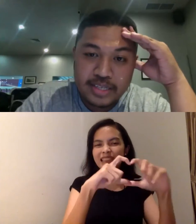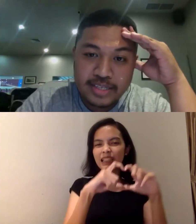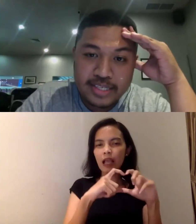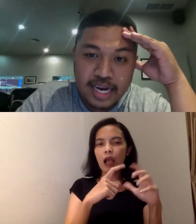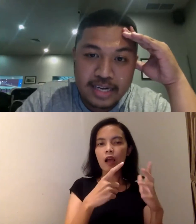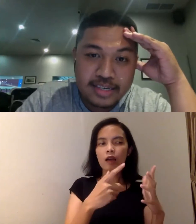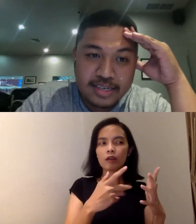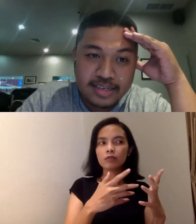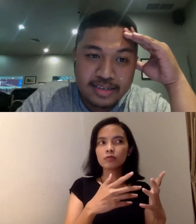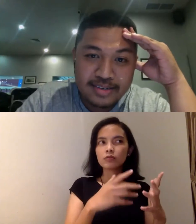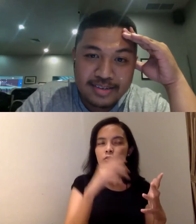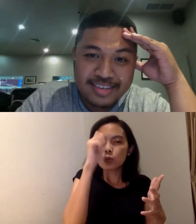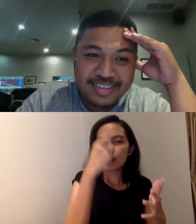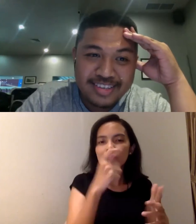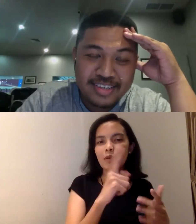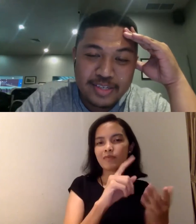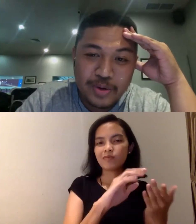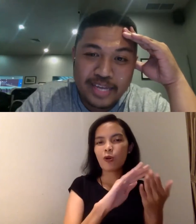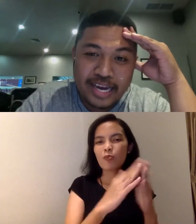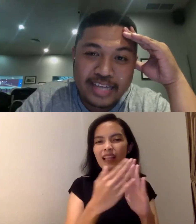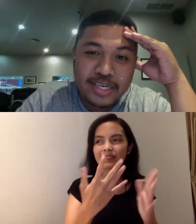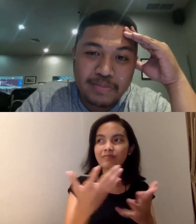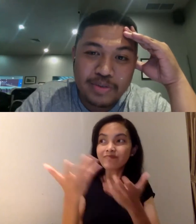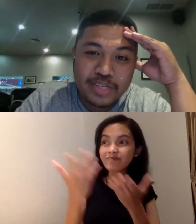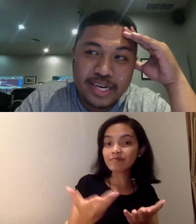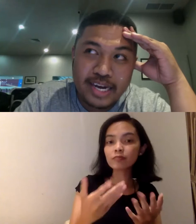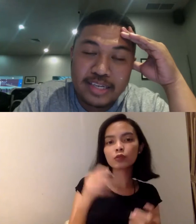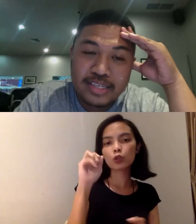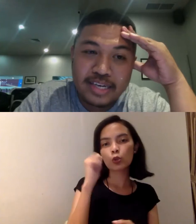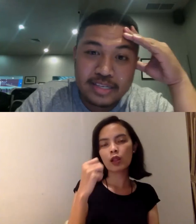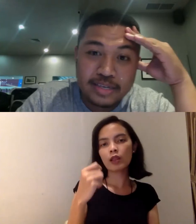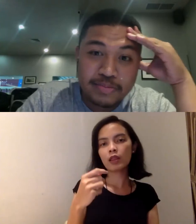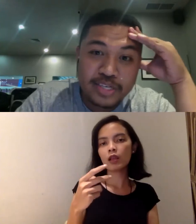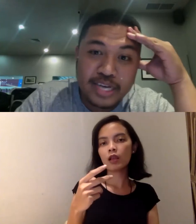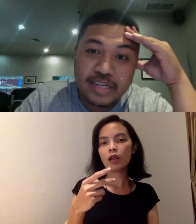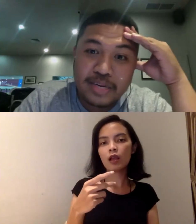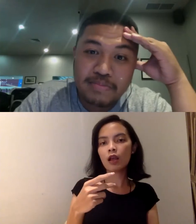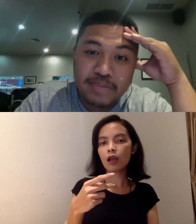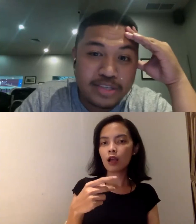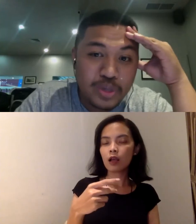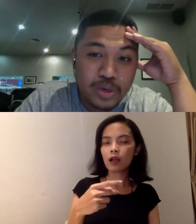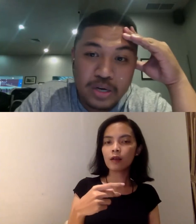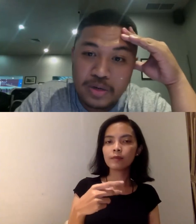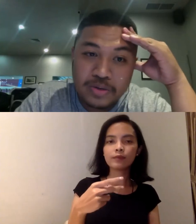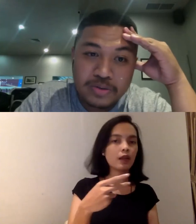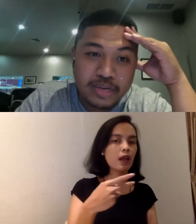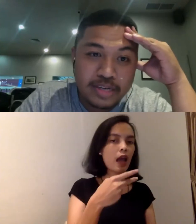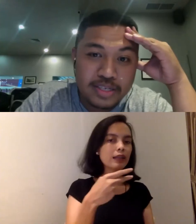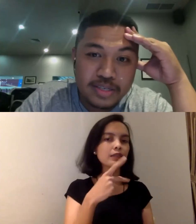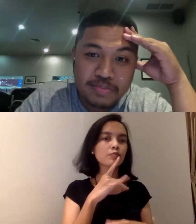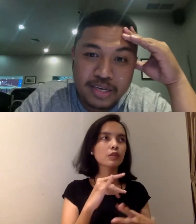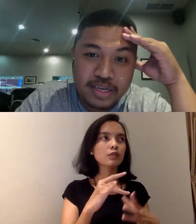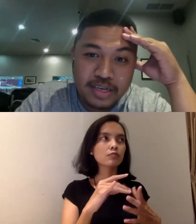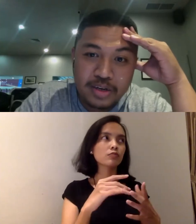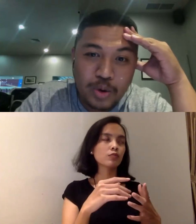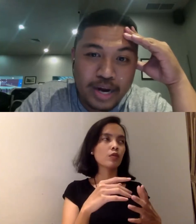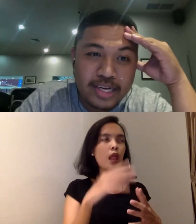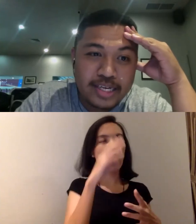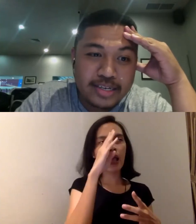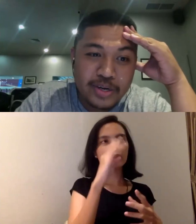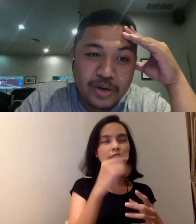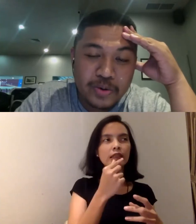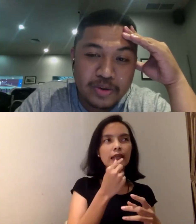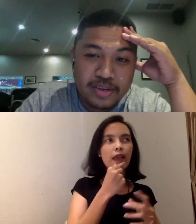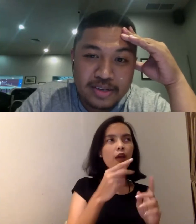communities. That's sad. So they ended up mostly, and they mostly ended up being so alone and just be quiet,